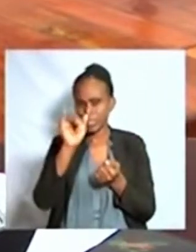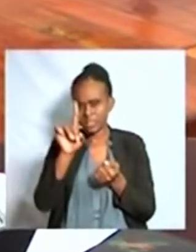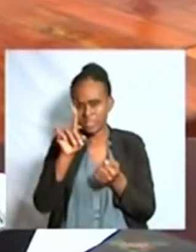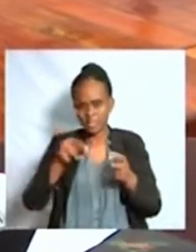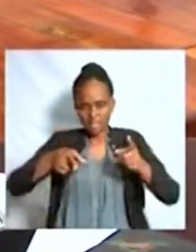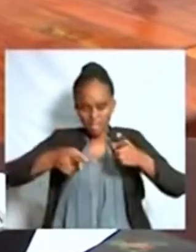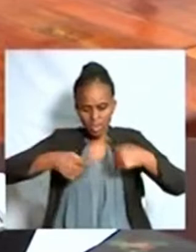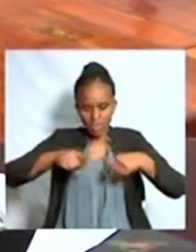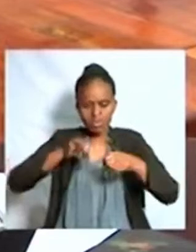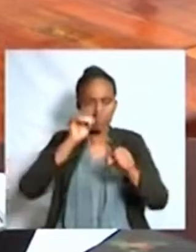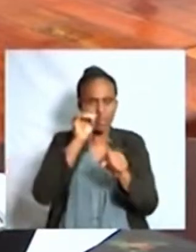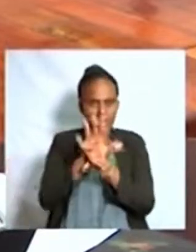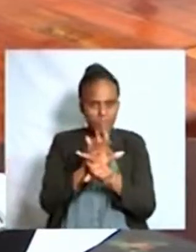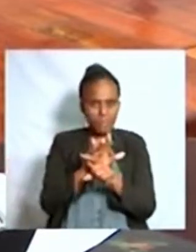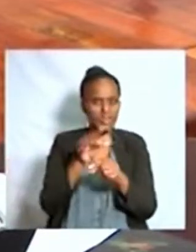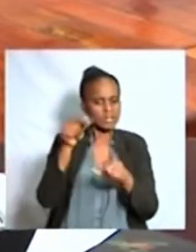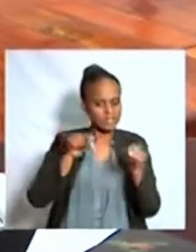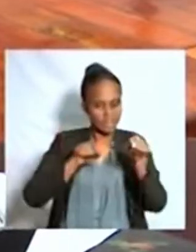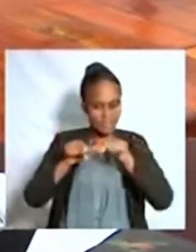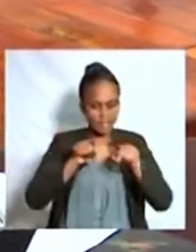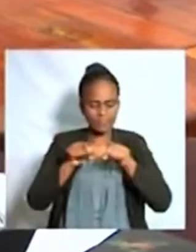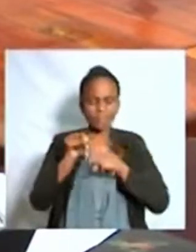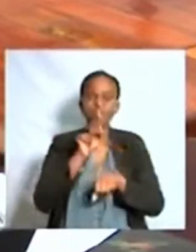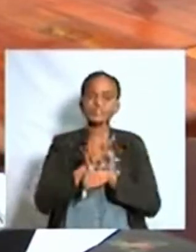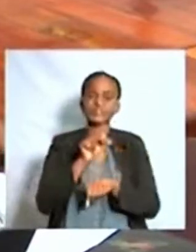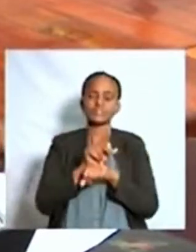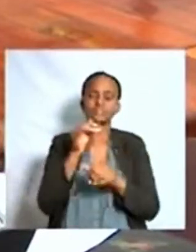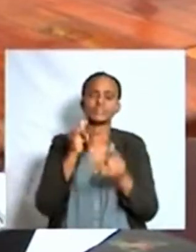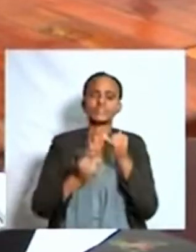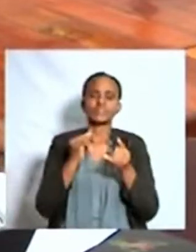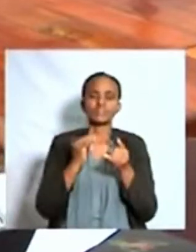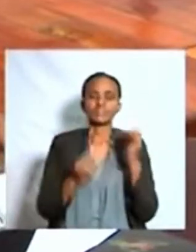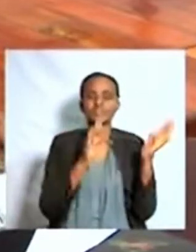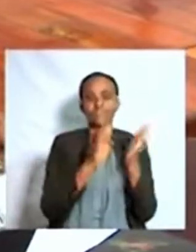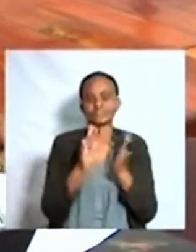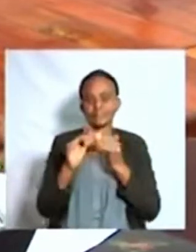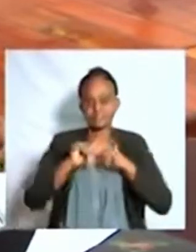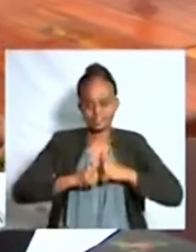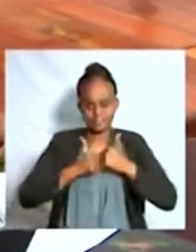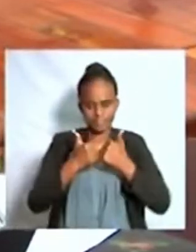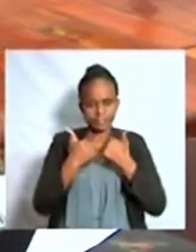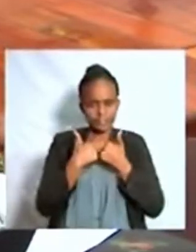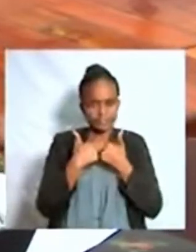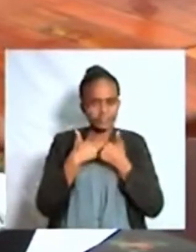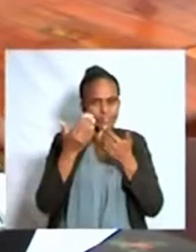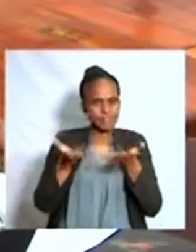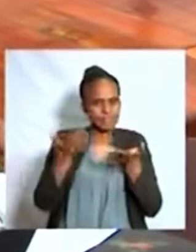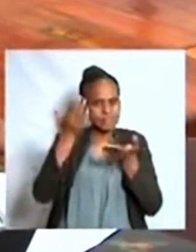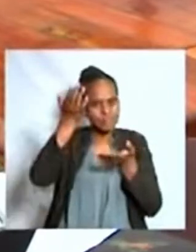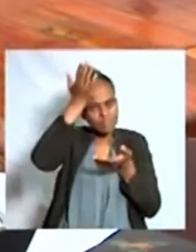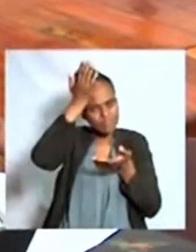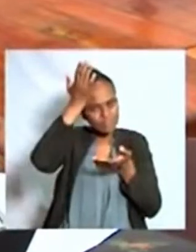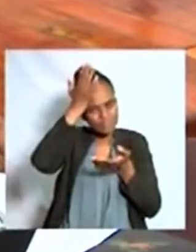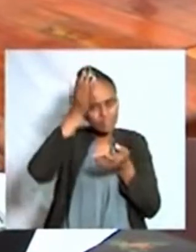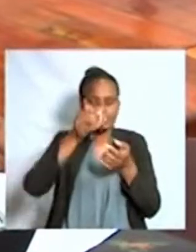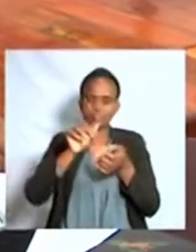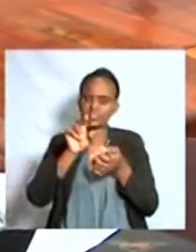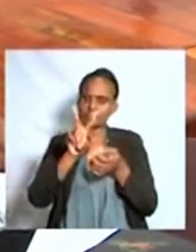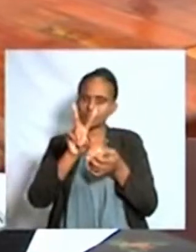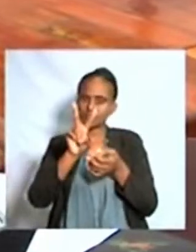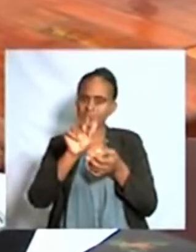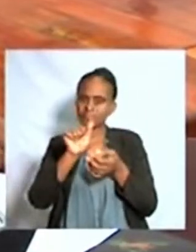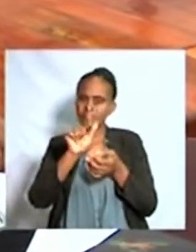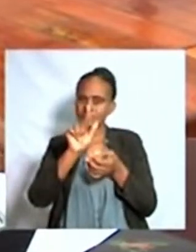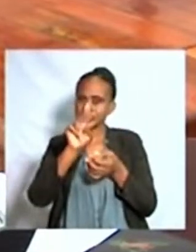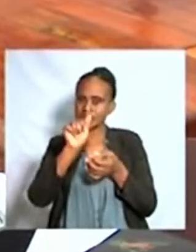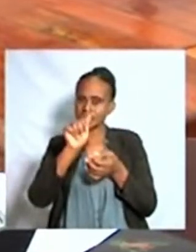governance project. Lastly, Chair, as a remedial measure, we are also undertaking the updating of the valuation roll so as to ensure all